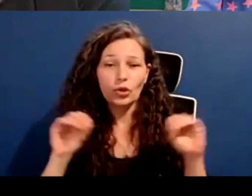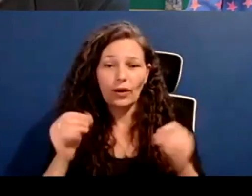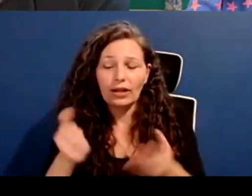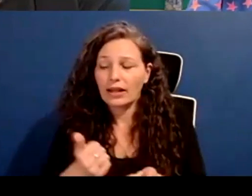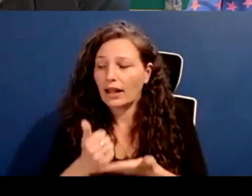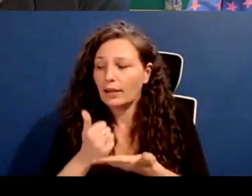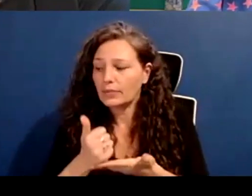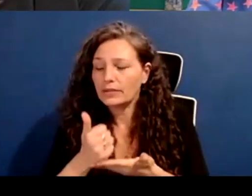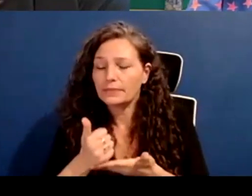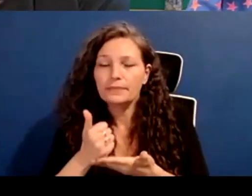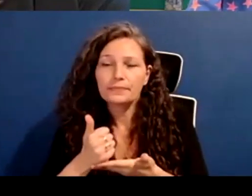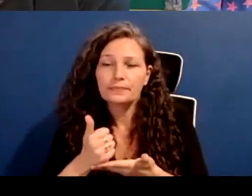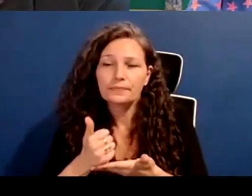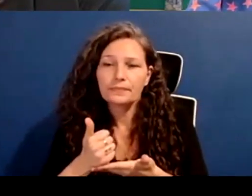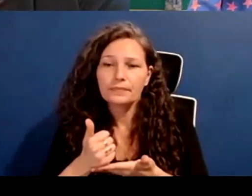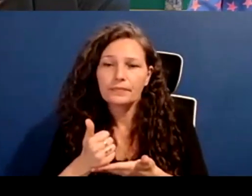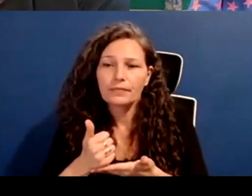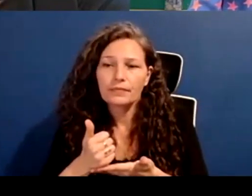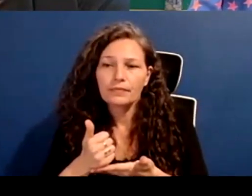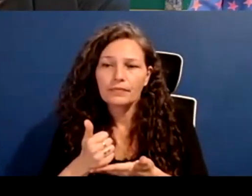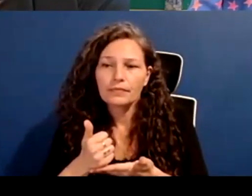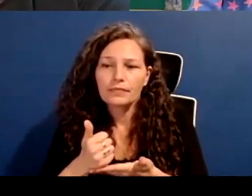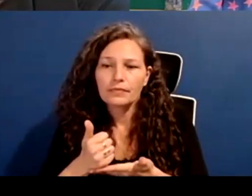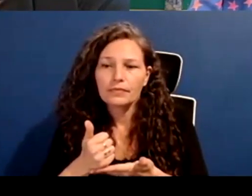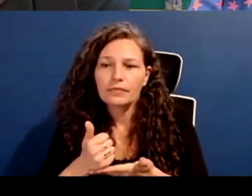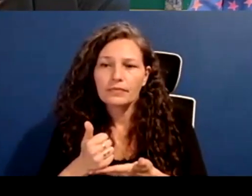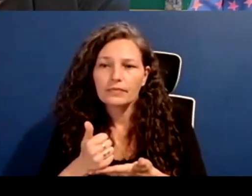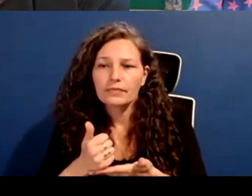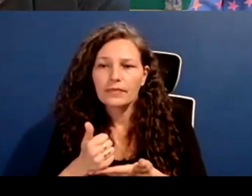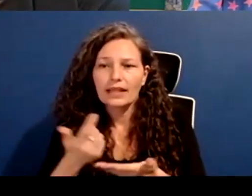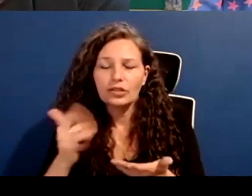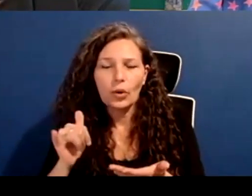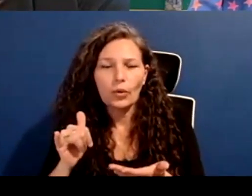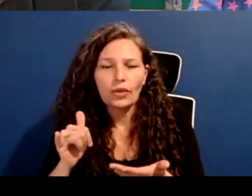And again, we sort of treat can't like